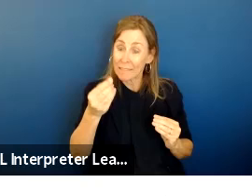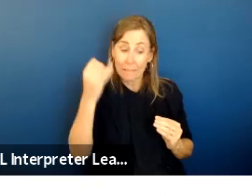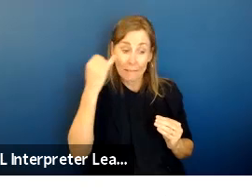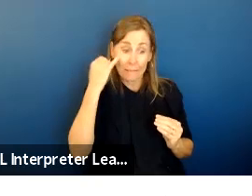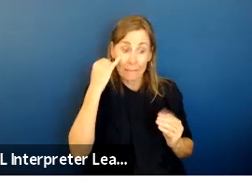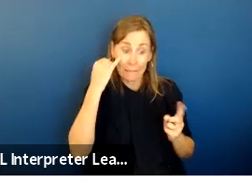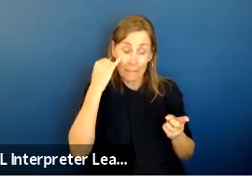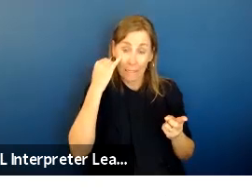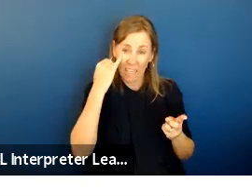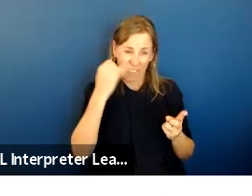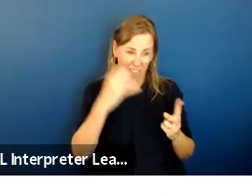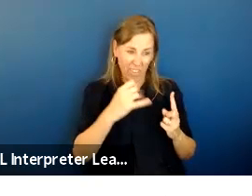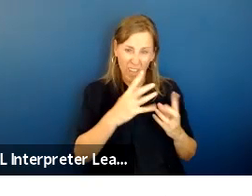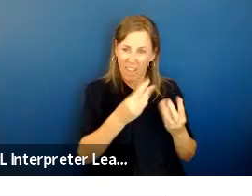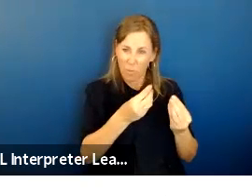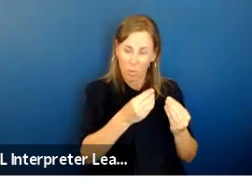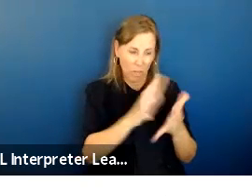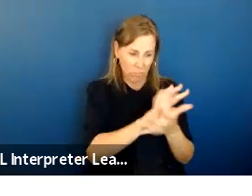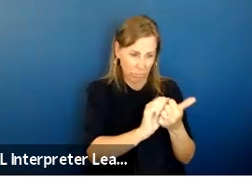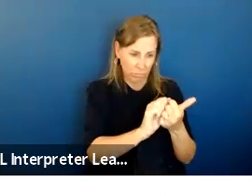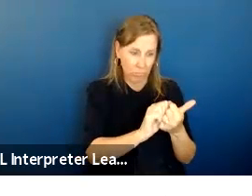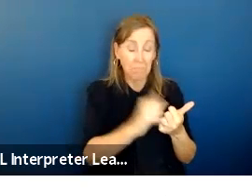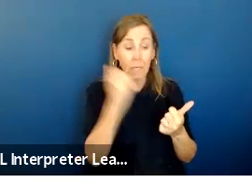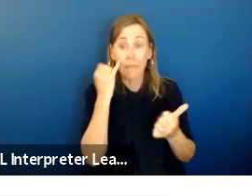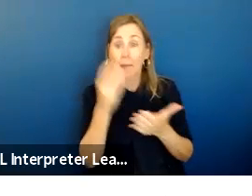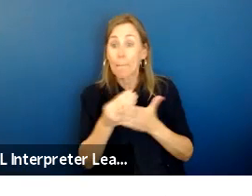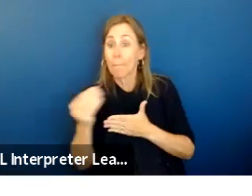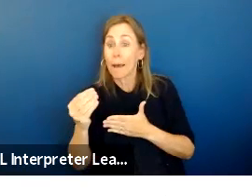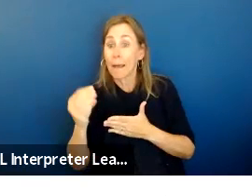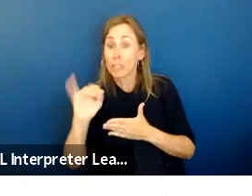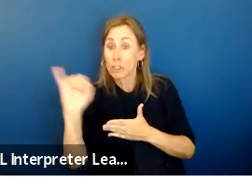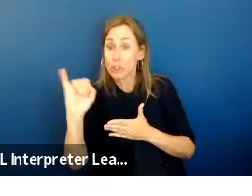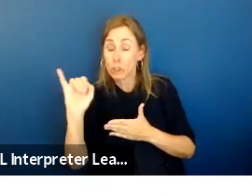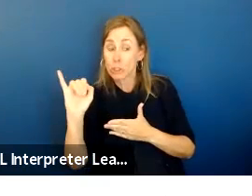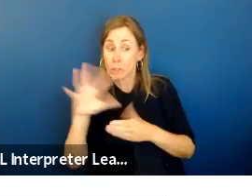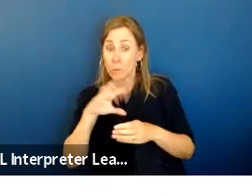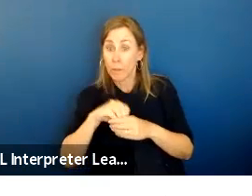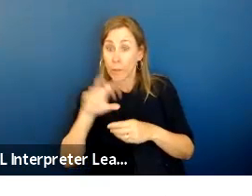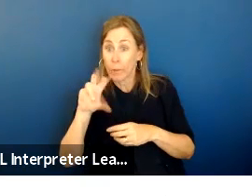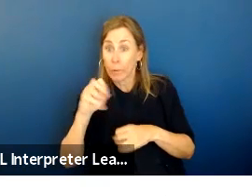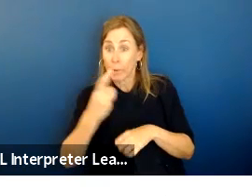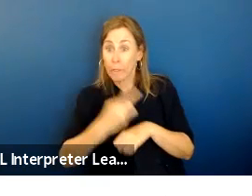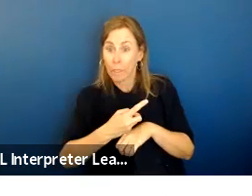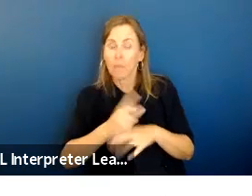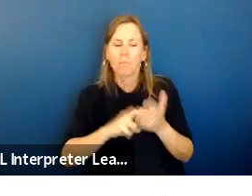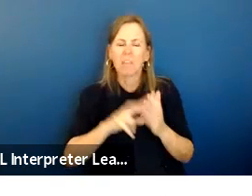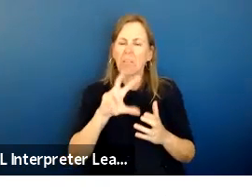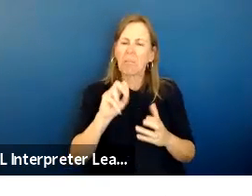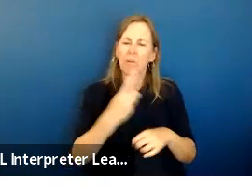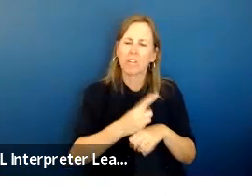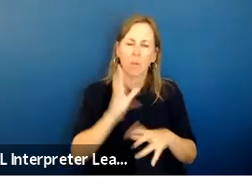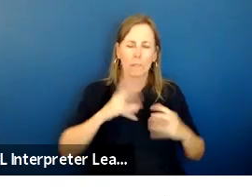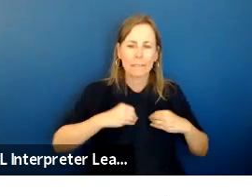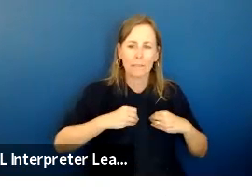purchased within 60 days of the wildfire containment date, then the 30-day waiting period may be accepted. As the East